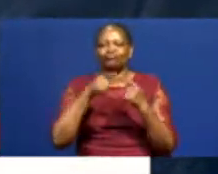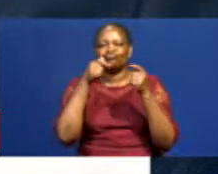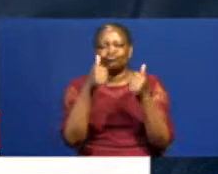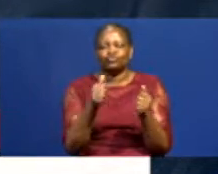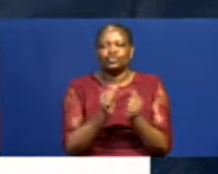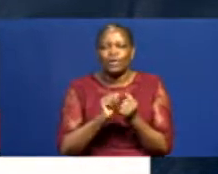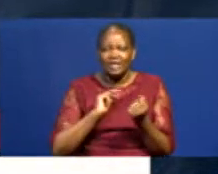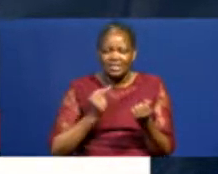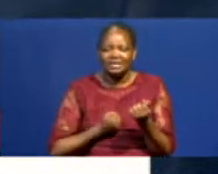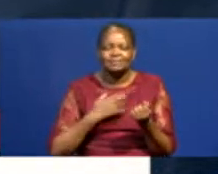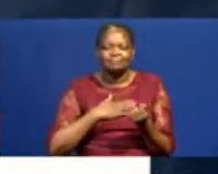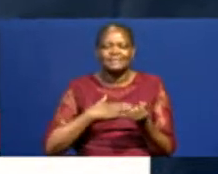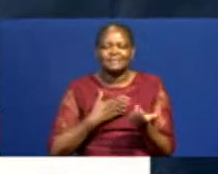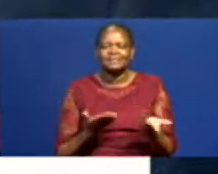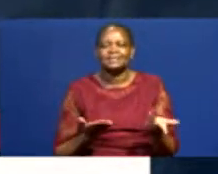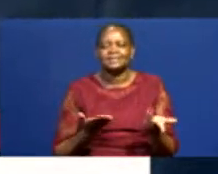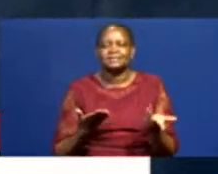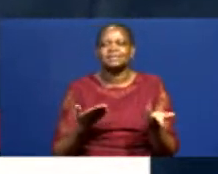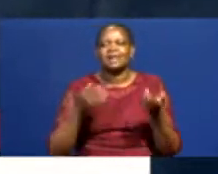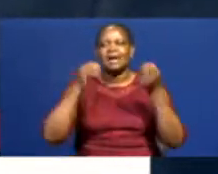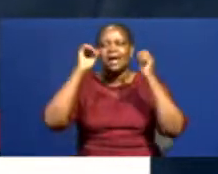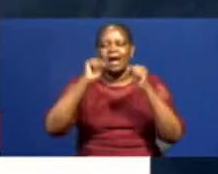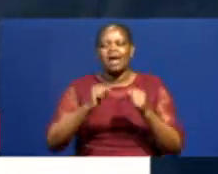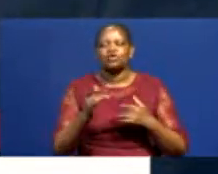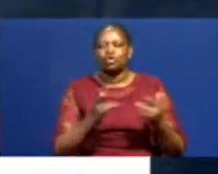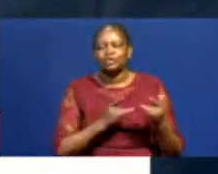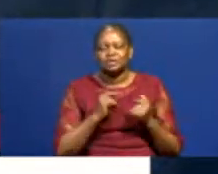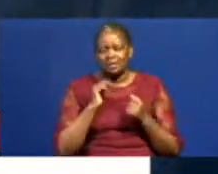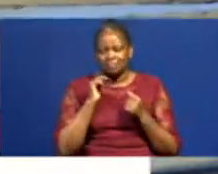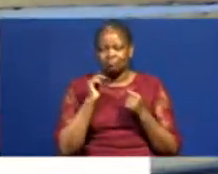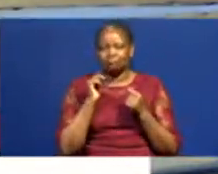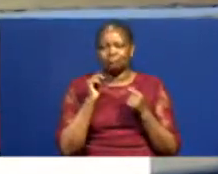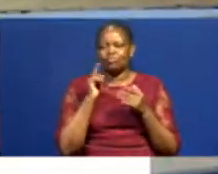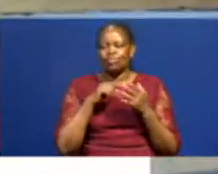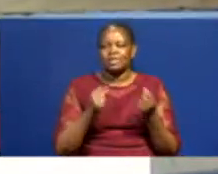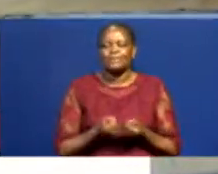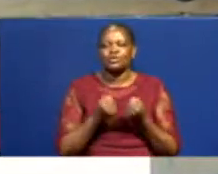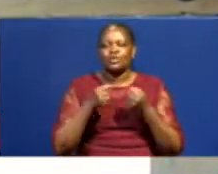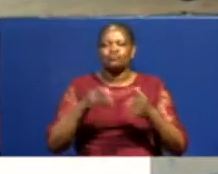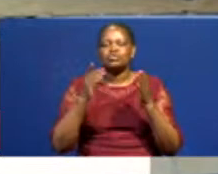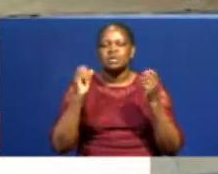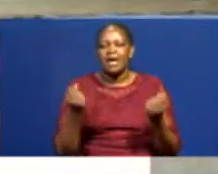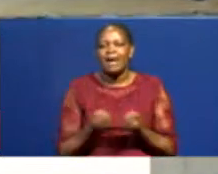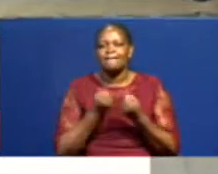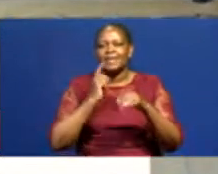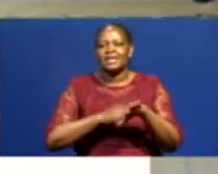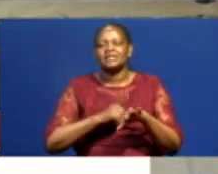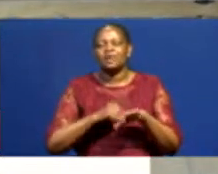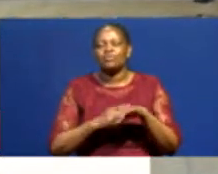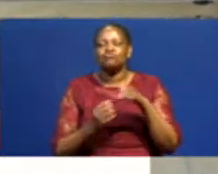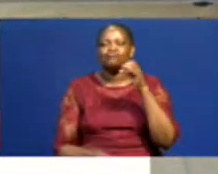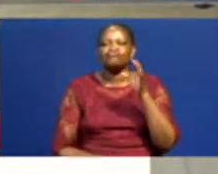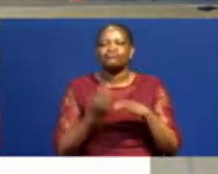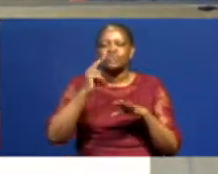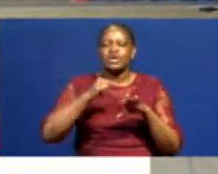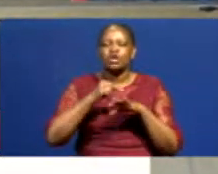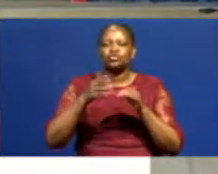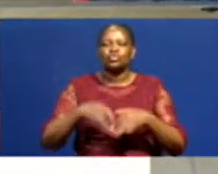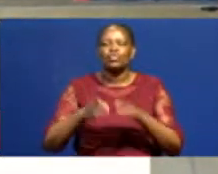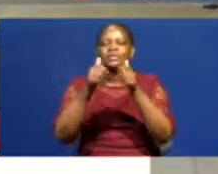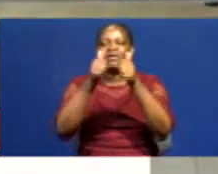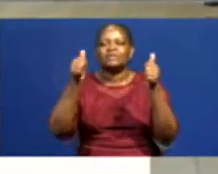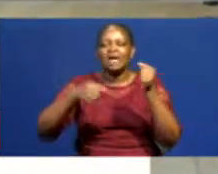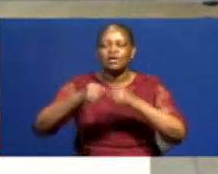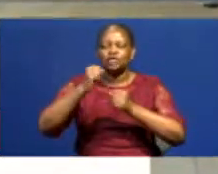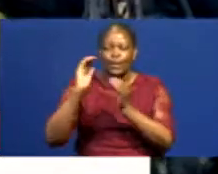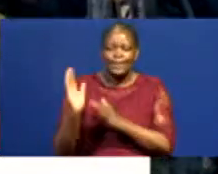sisi, tafadhali waweze kuangalia hii maneno ya ajali ya hii barabara. This comes in the wake of the launch of the National Road Safety Action Plan